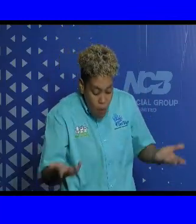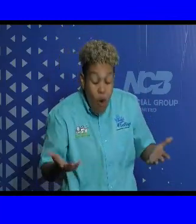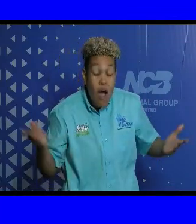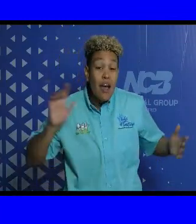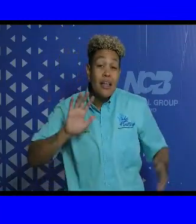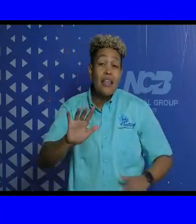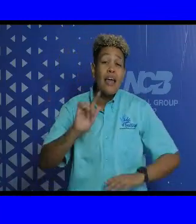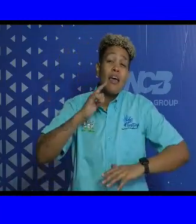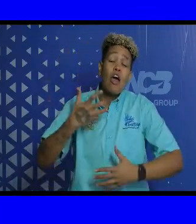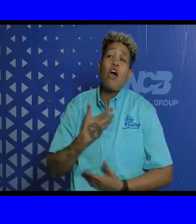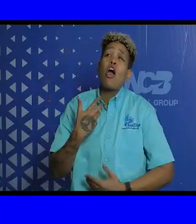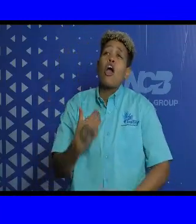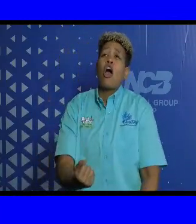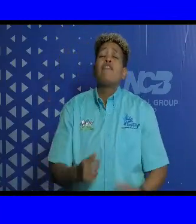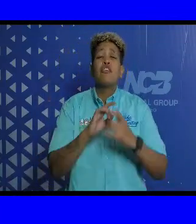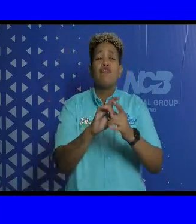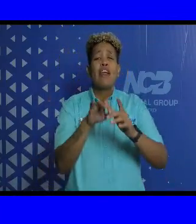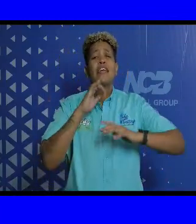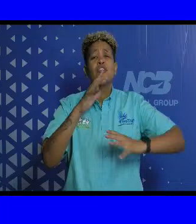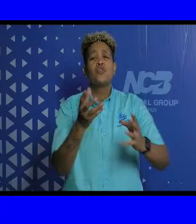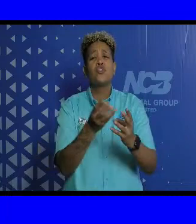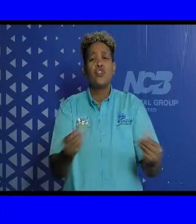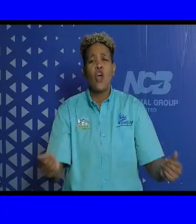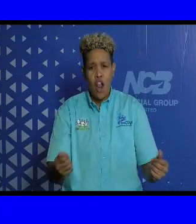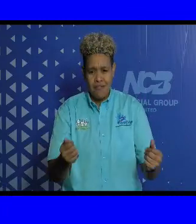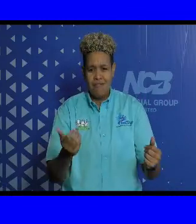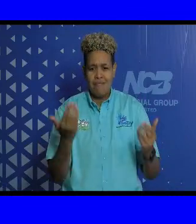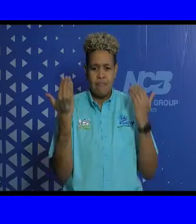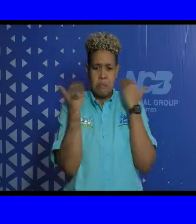that they are confident about solvency.